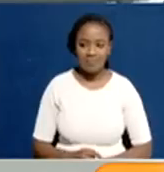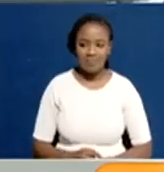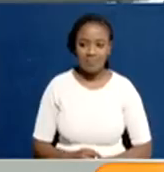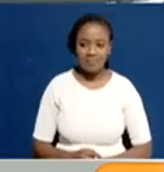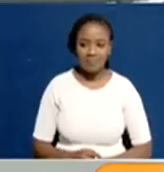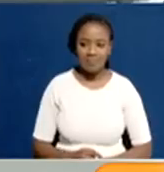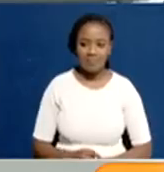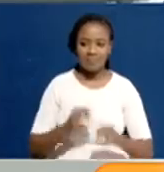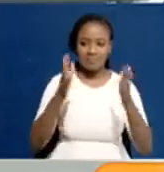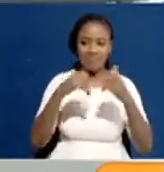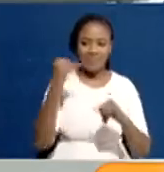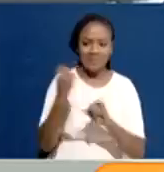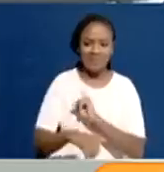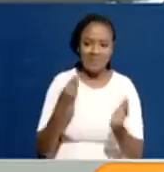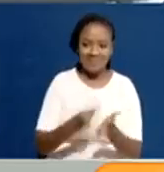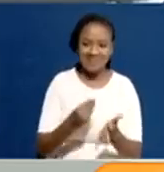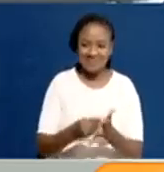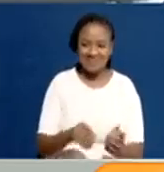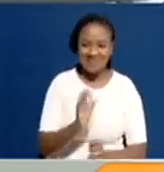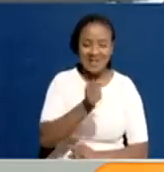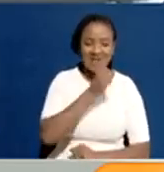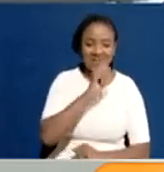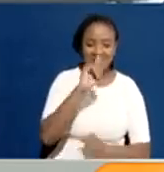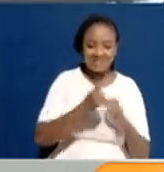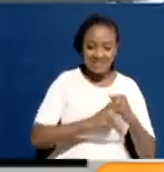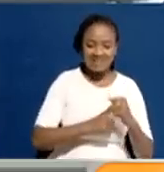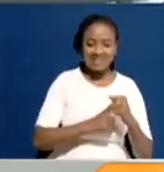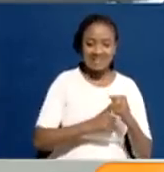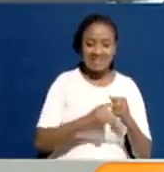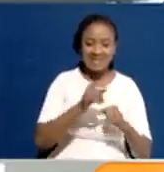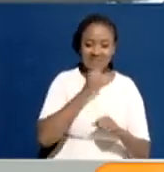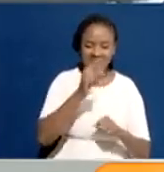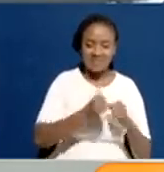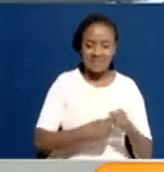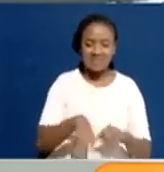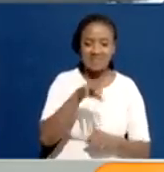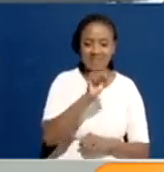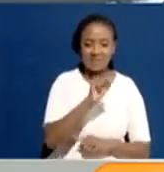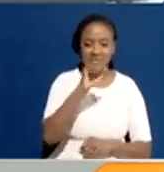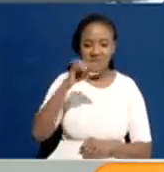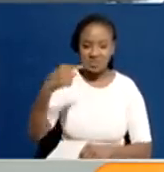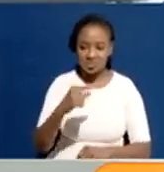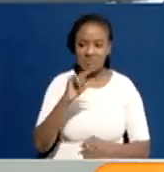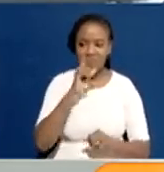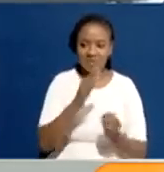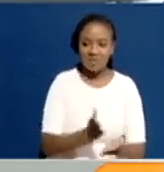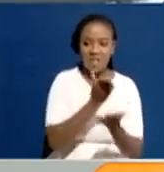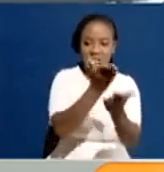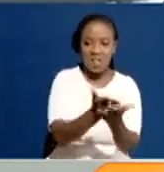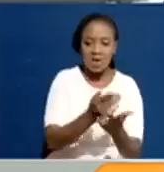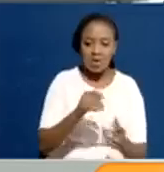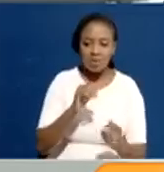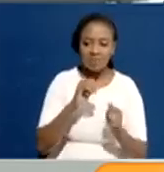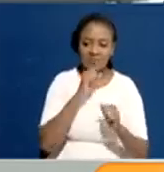And now to the finance bill, and 56 out of 66 interest groups that have so far issued their submissions to the National